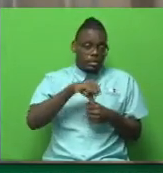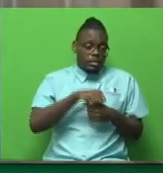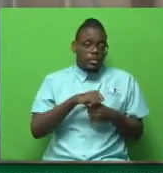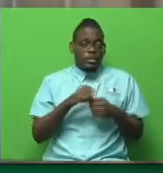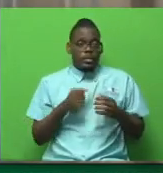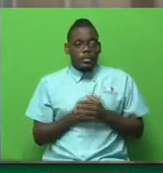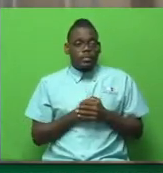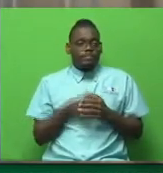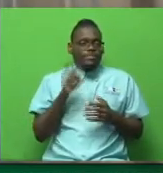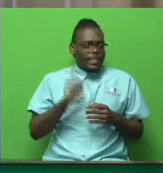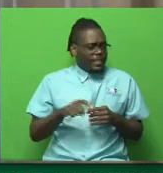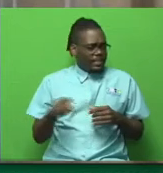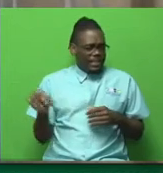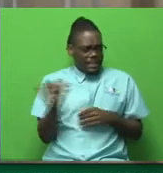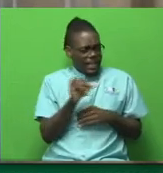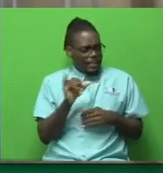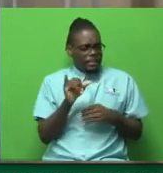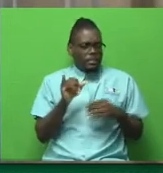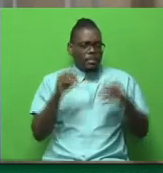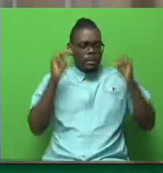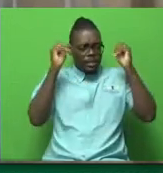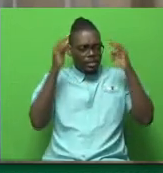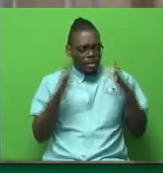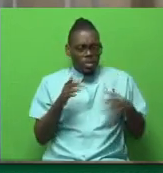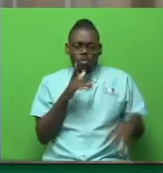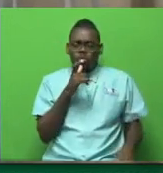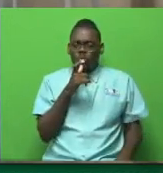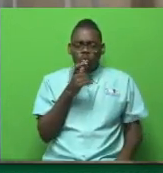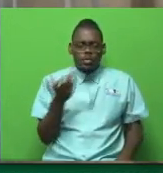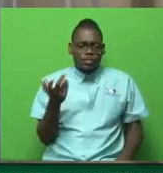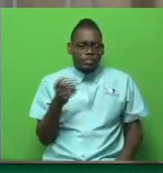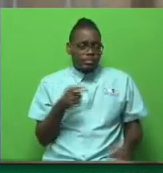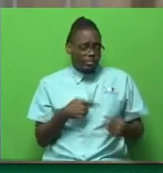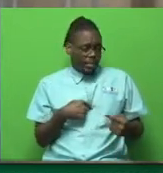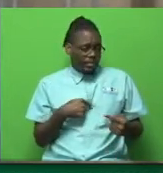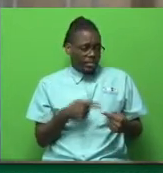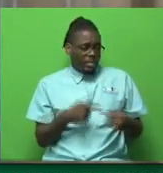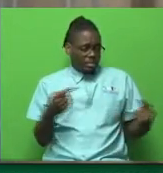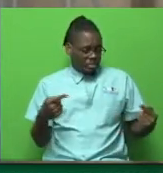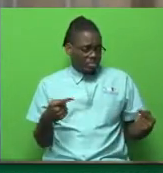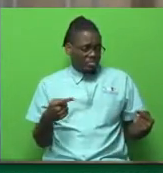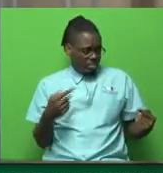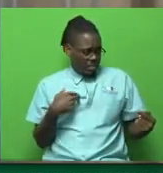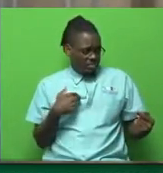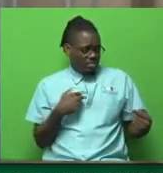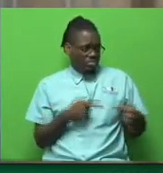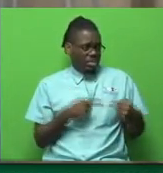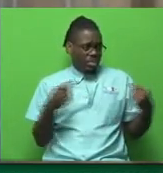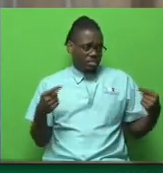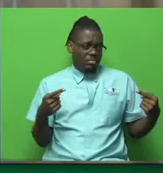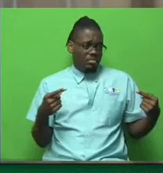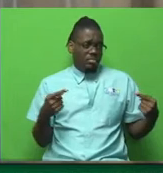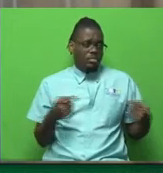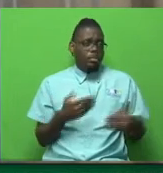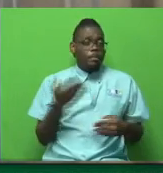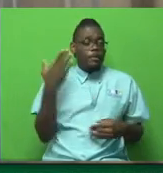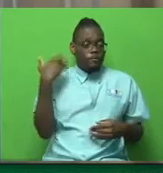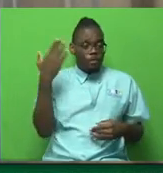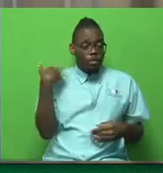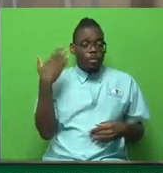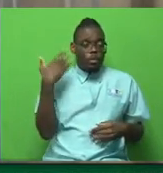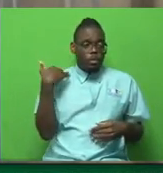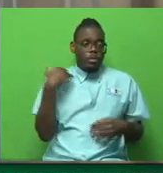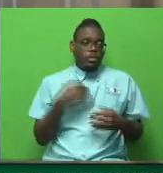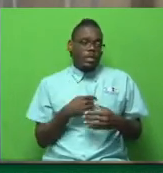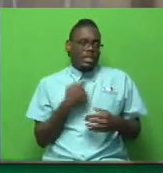the same Minister of Finance panel speaker who when he was in opposition was completely against the increase in the price of